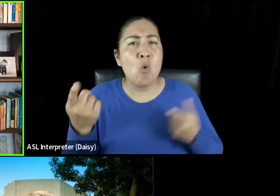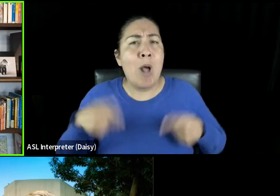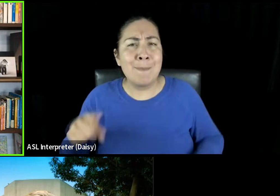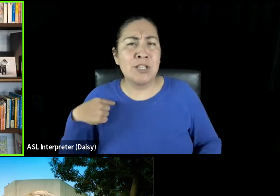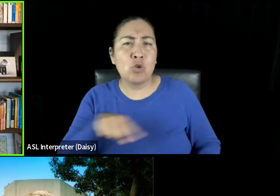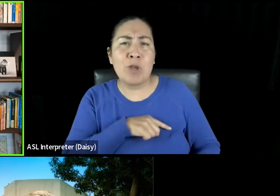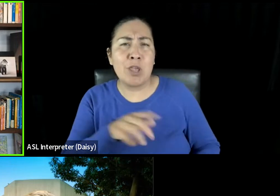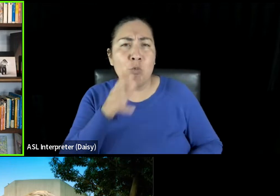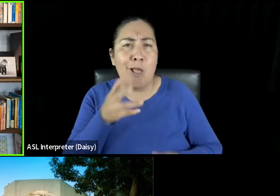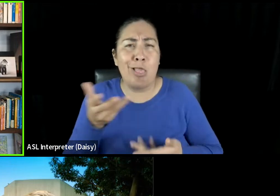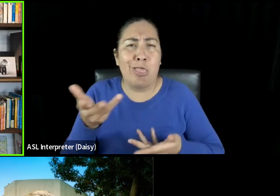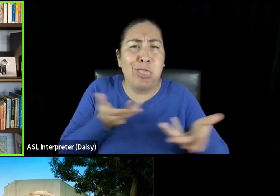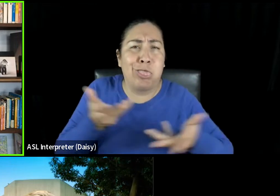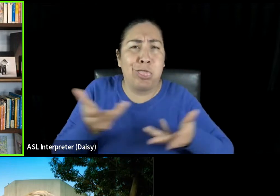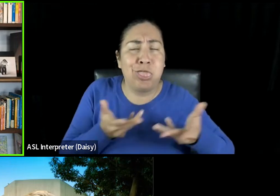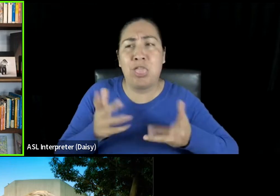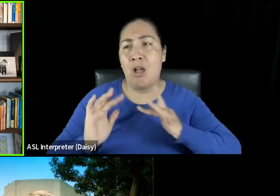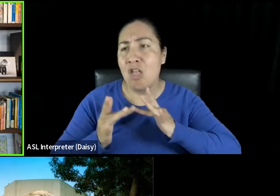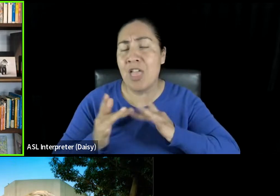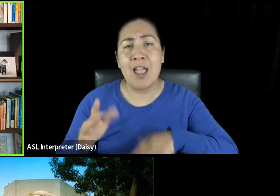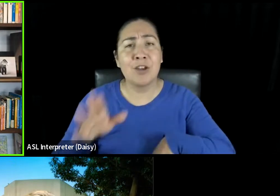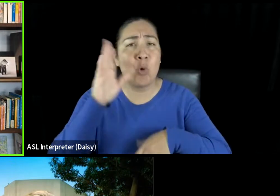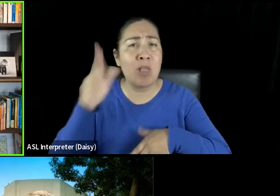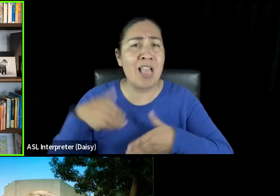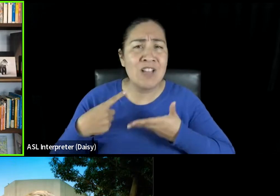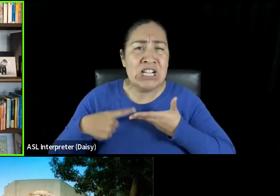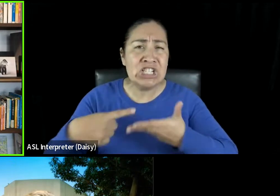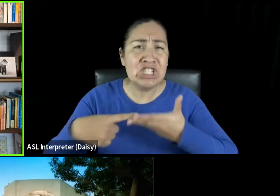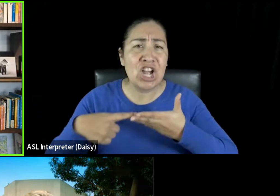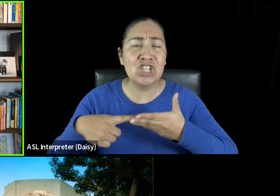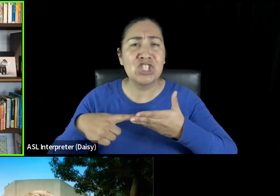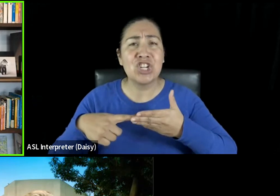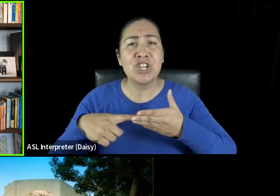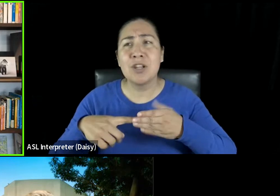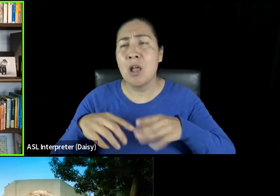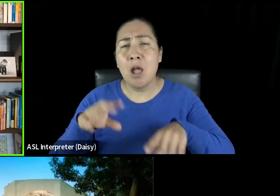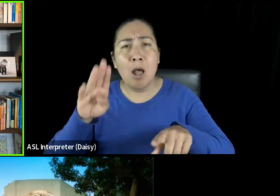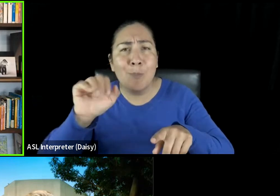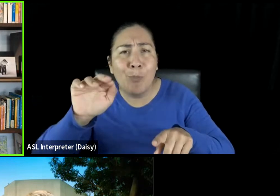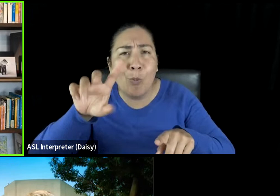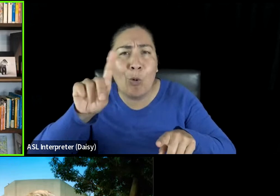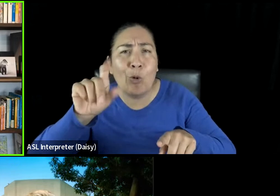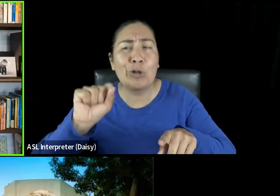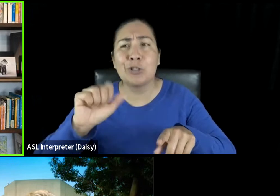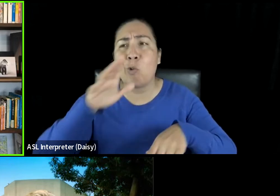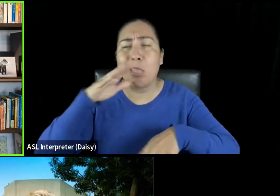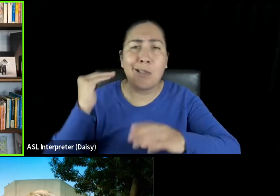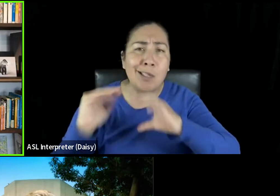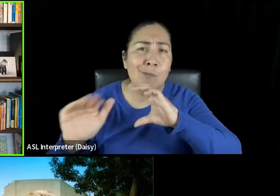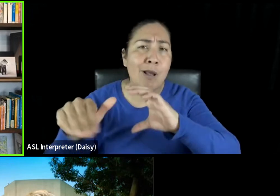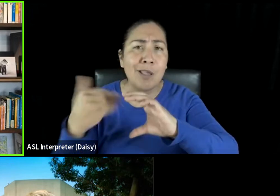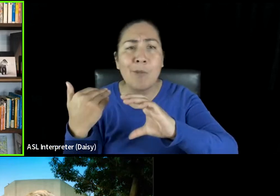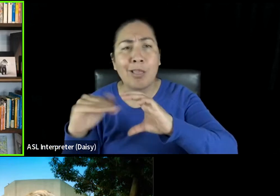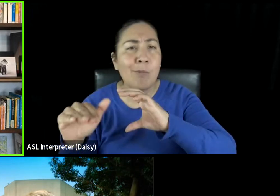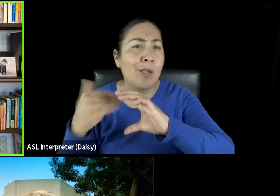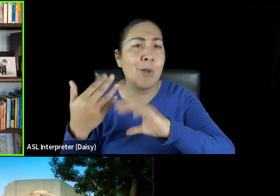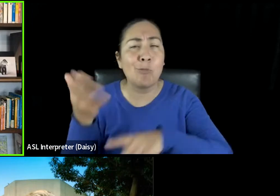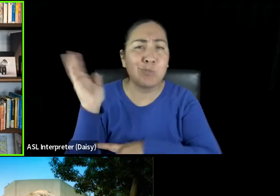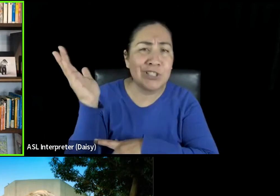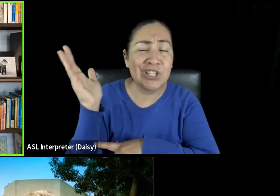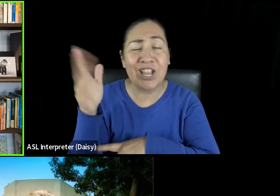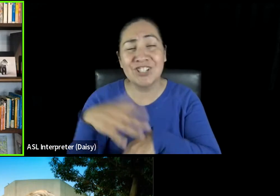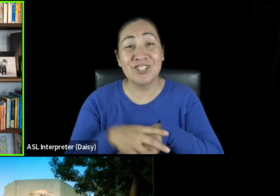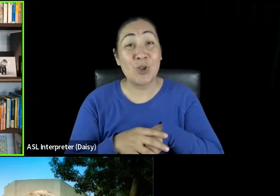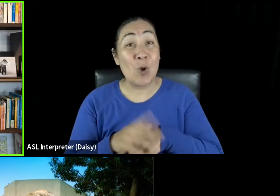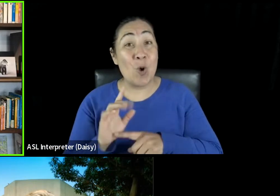we have discussion boards, we do emails, we do presentations, and we get to know the students. And then when students are working